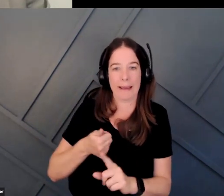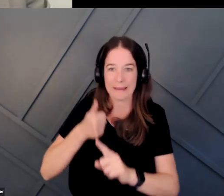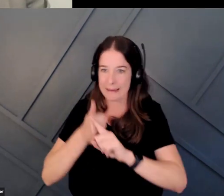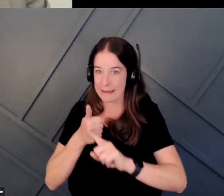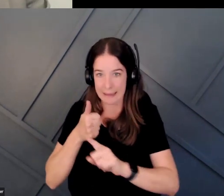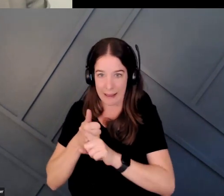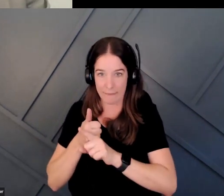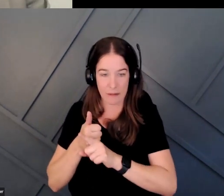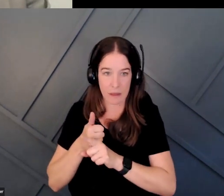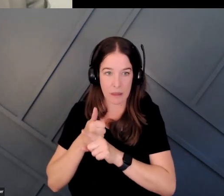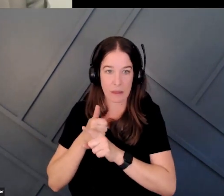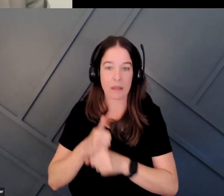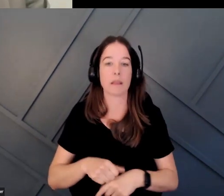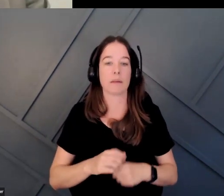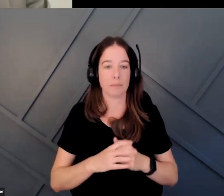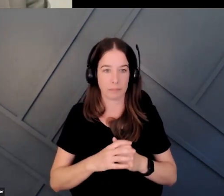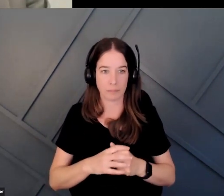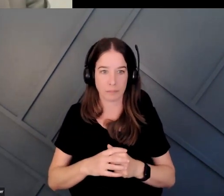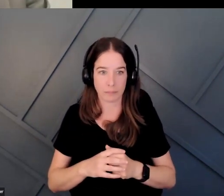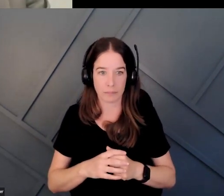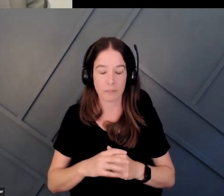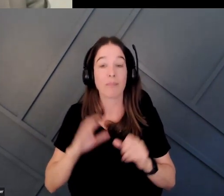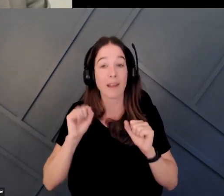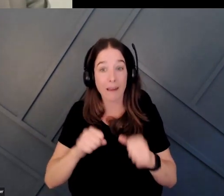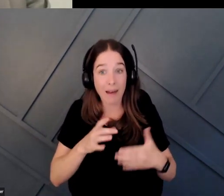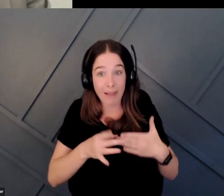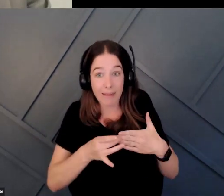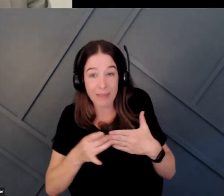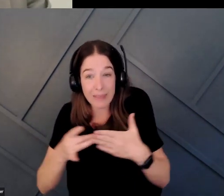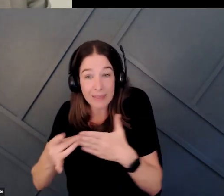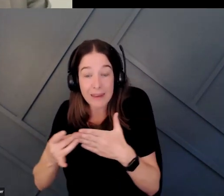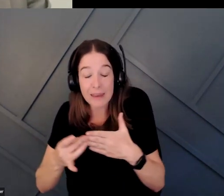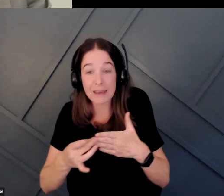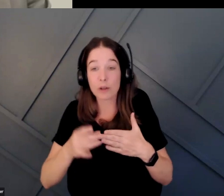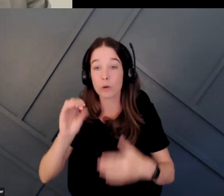body, multiple organ failure, and ultimately death.